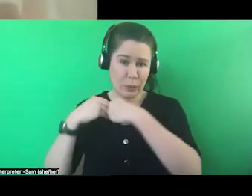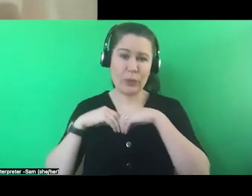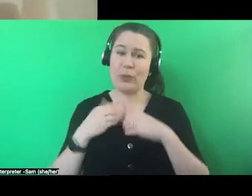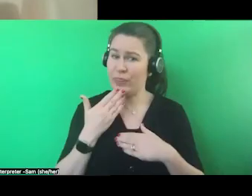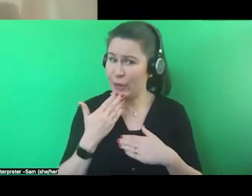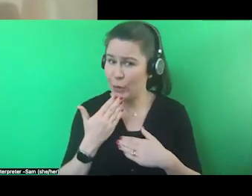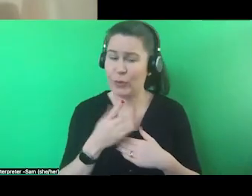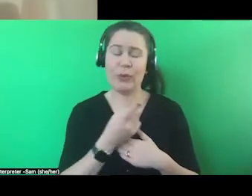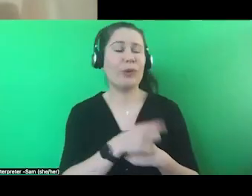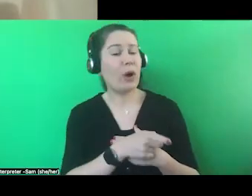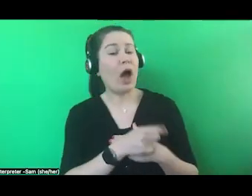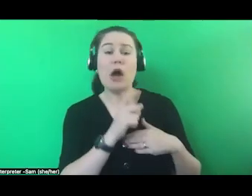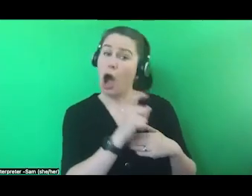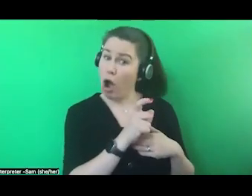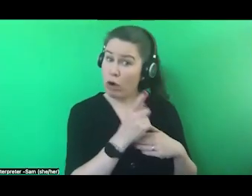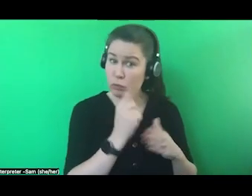add something?